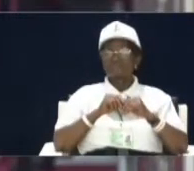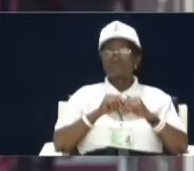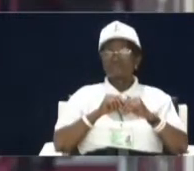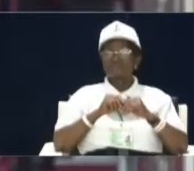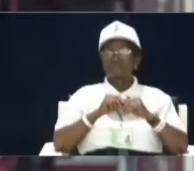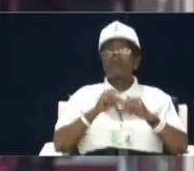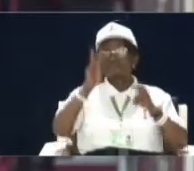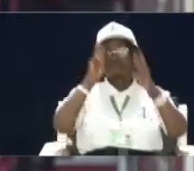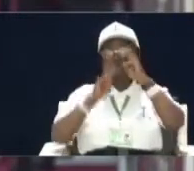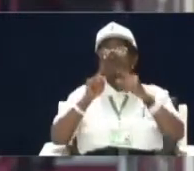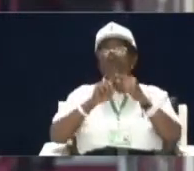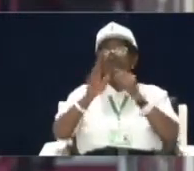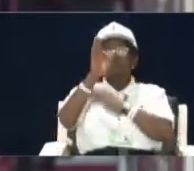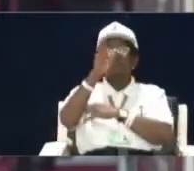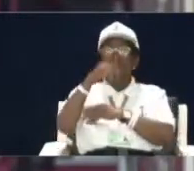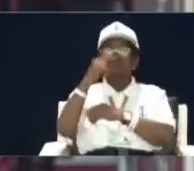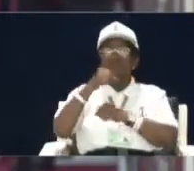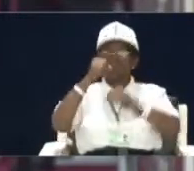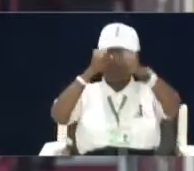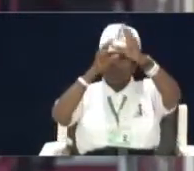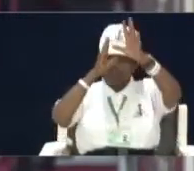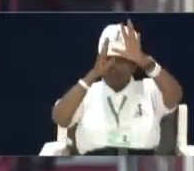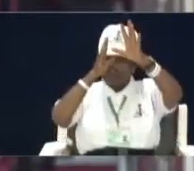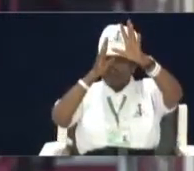Cry to God and say, Father,